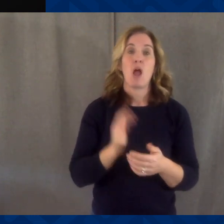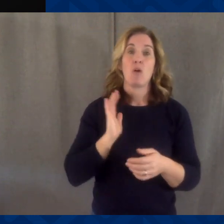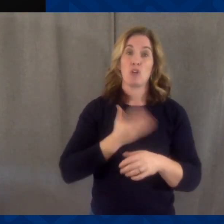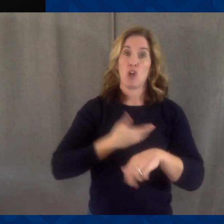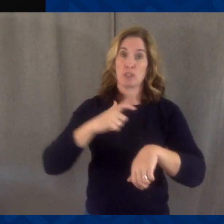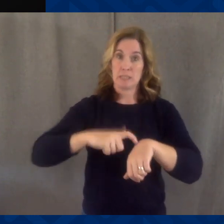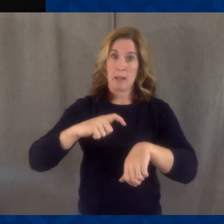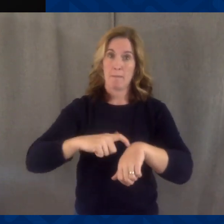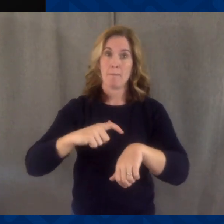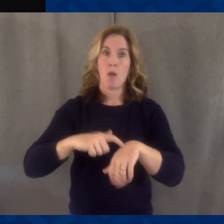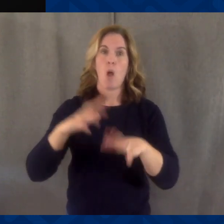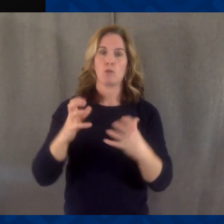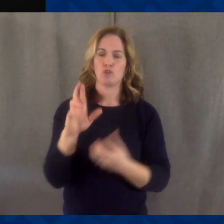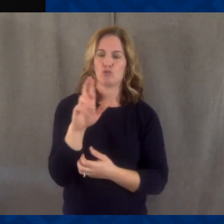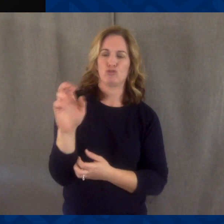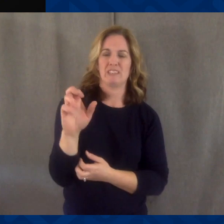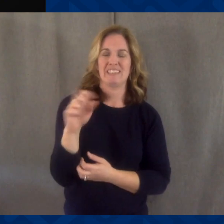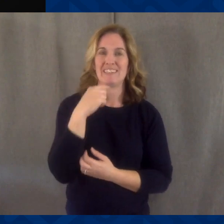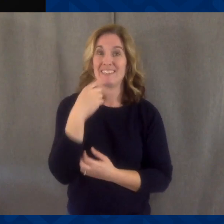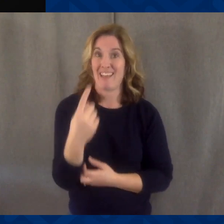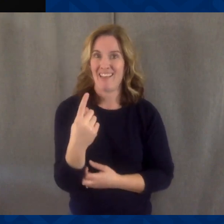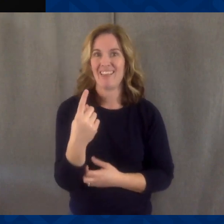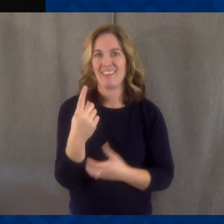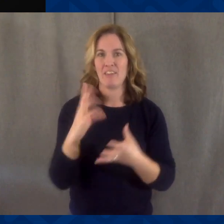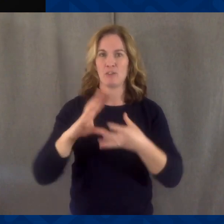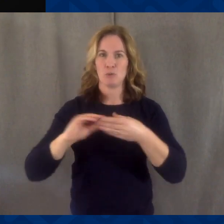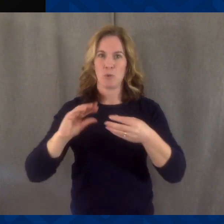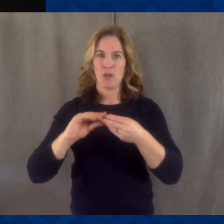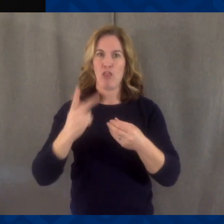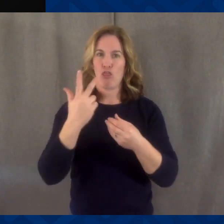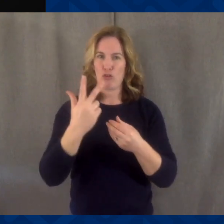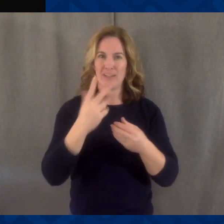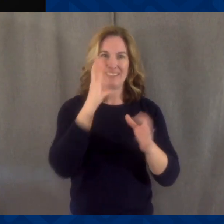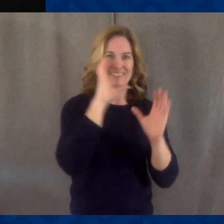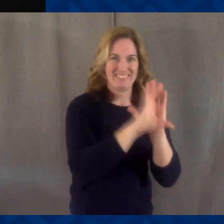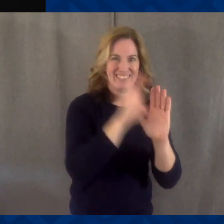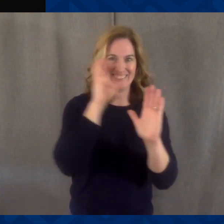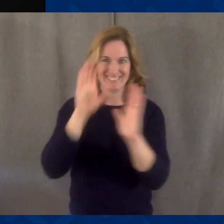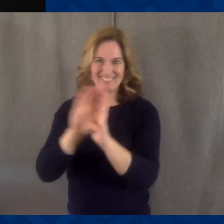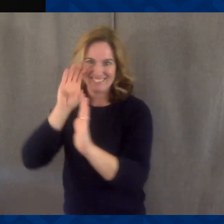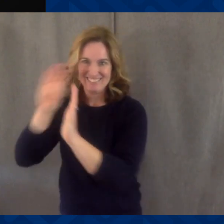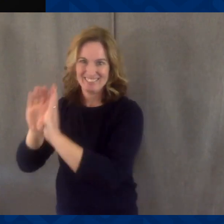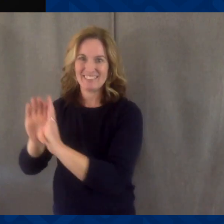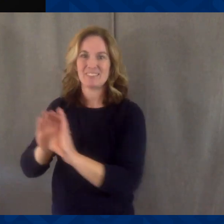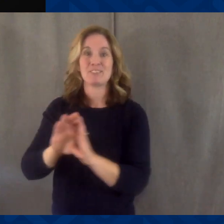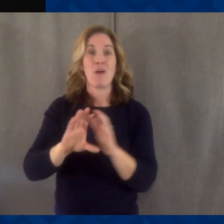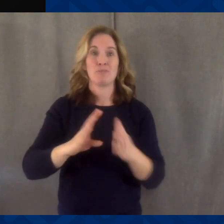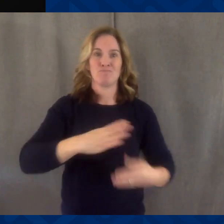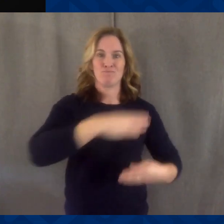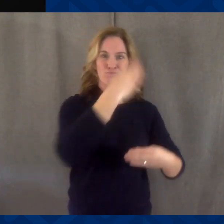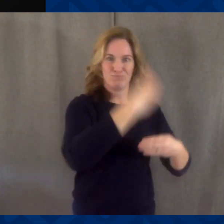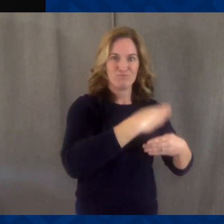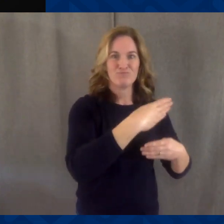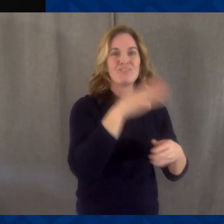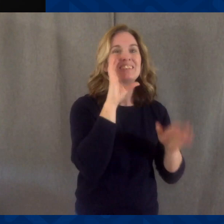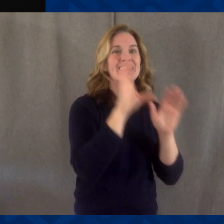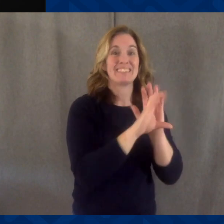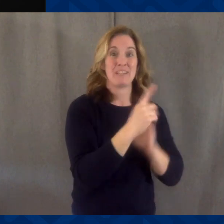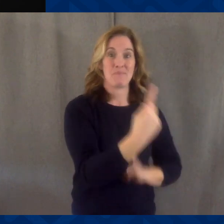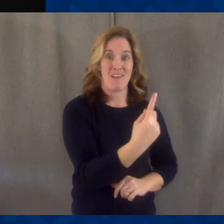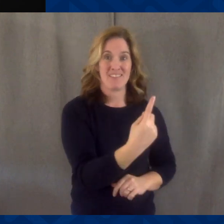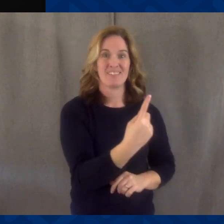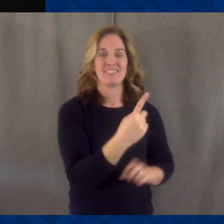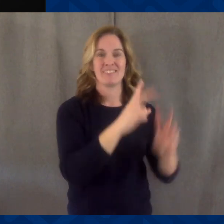I want to retell, if you will, this story in three scenes. So we're going to take it from the top. Scene one is a scene that